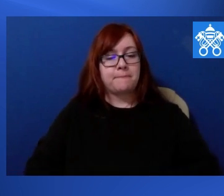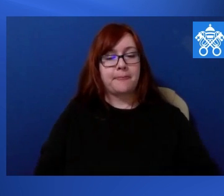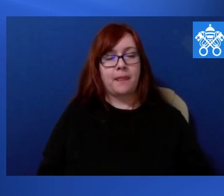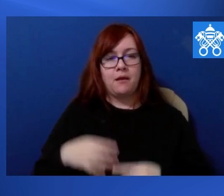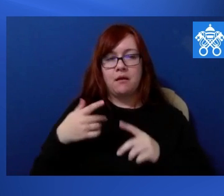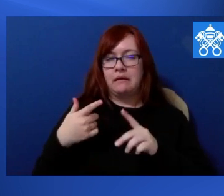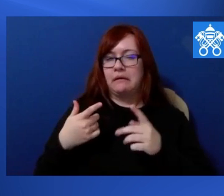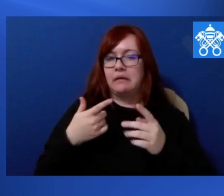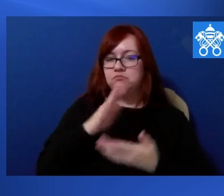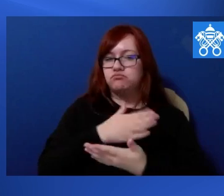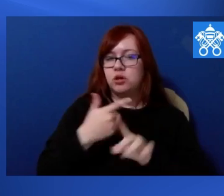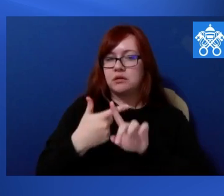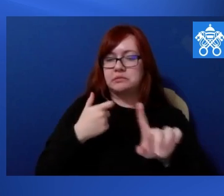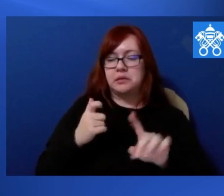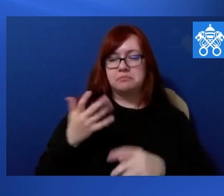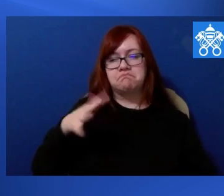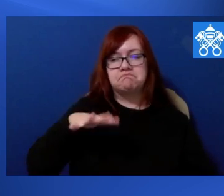8th century.